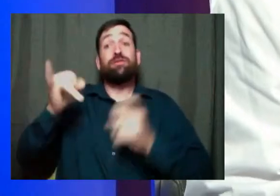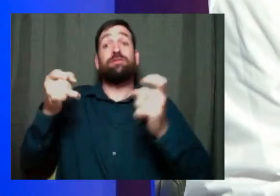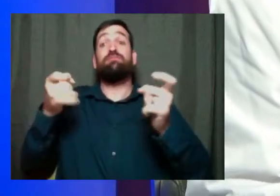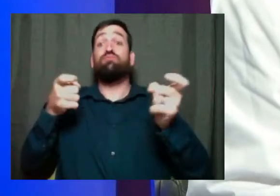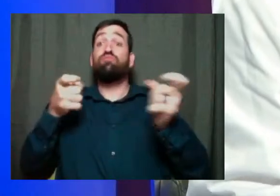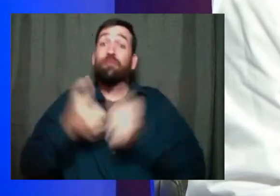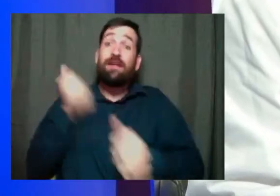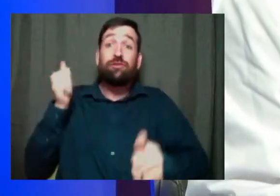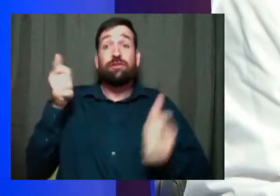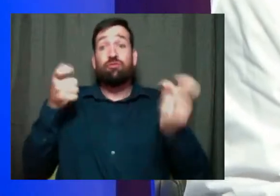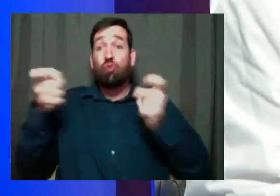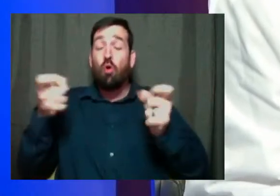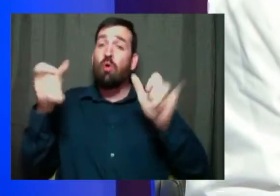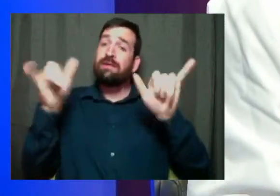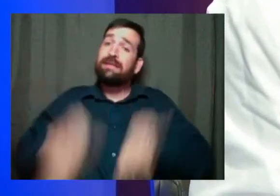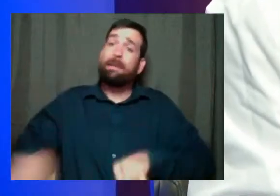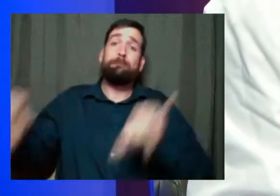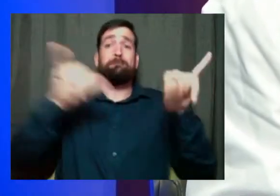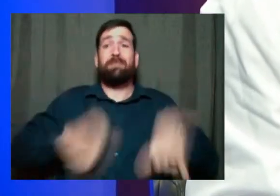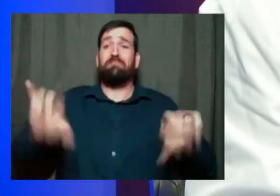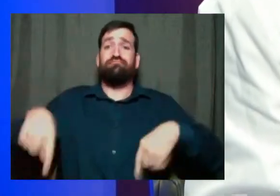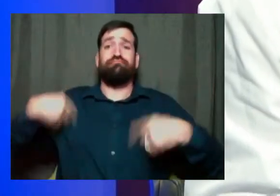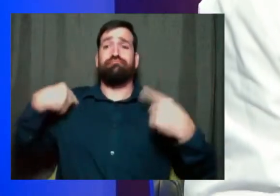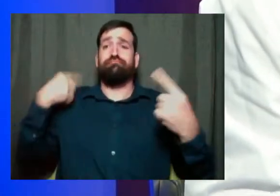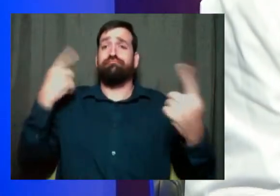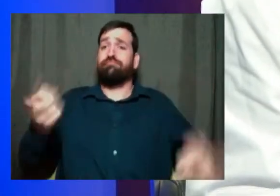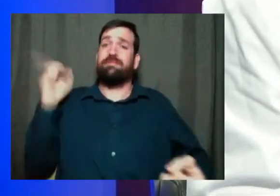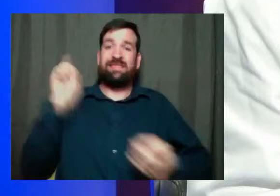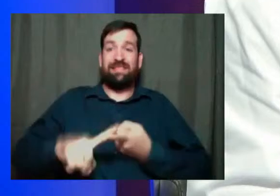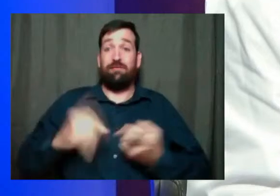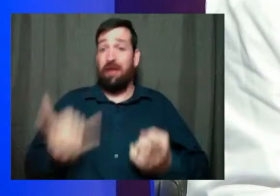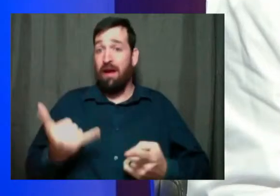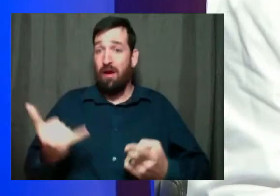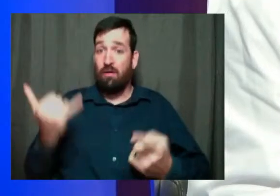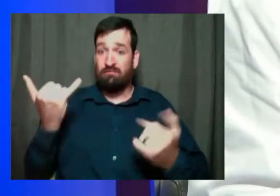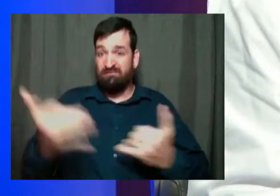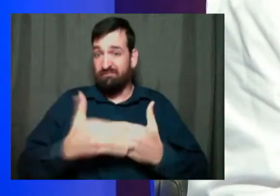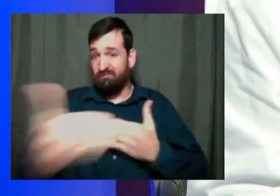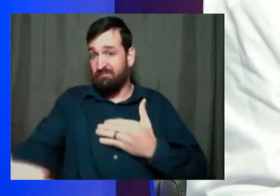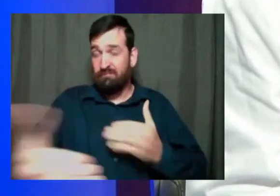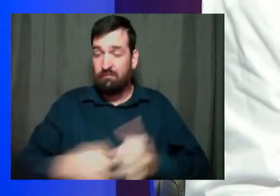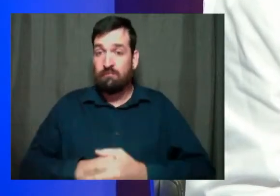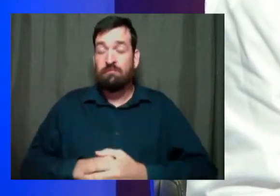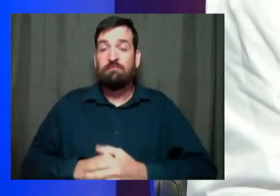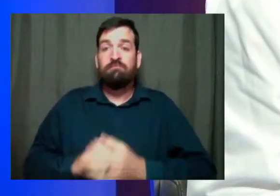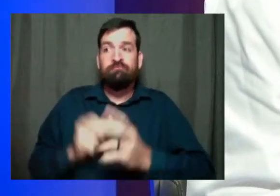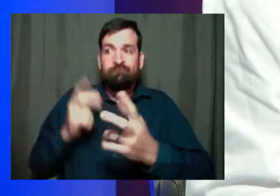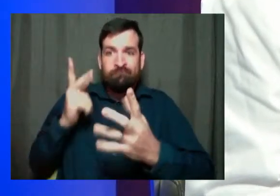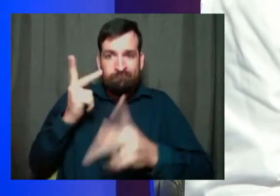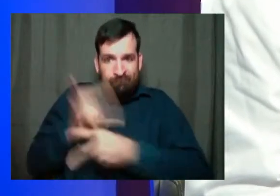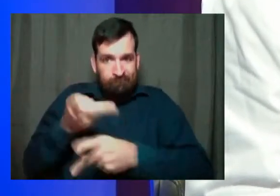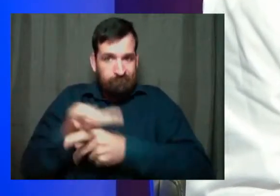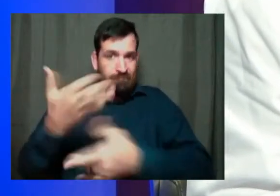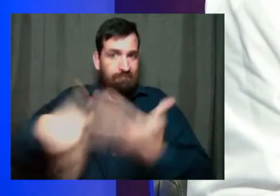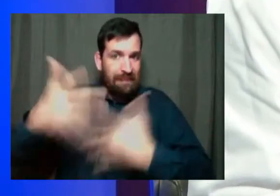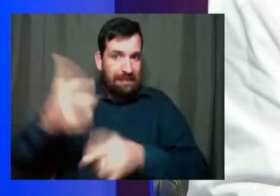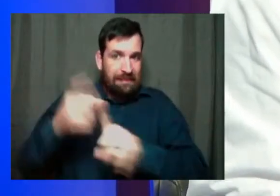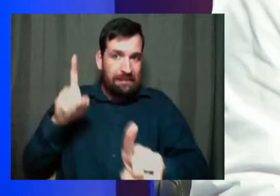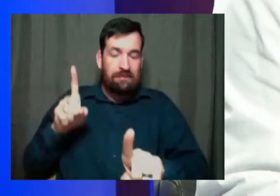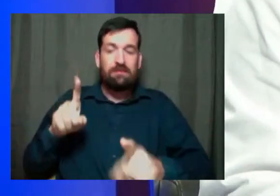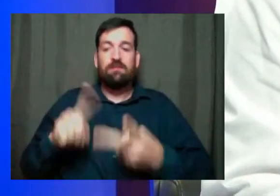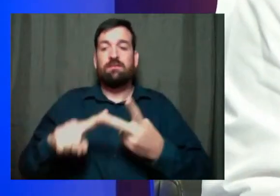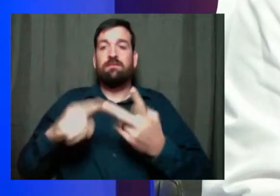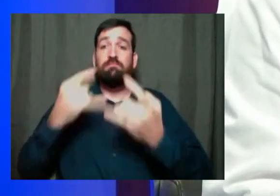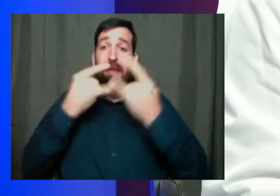go, even into this moment. They keep you safe going forward. So watch your distance, wear your mask, wash your